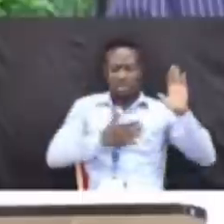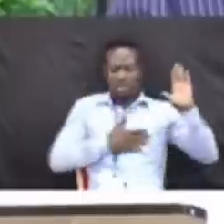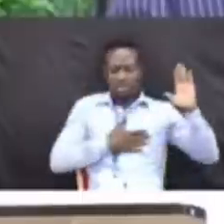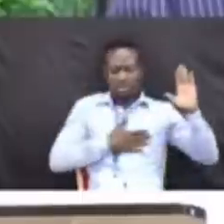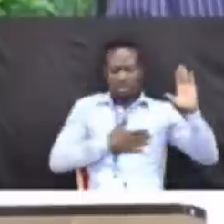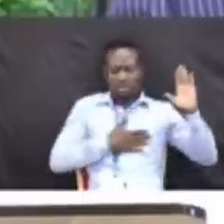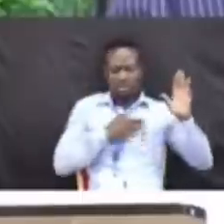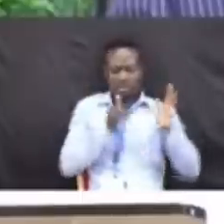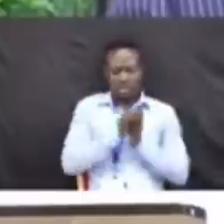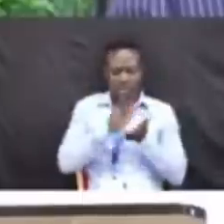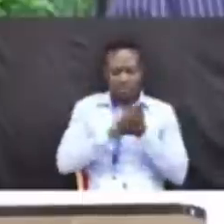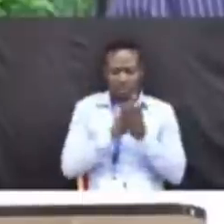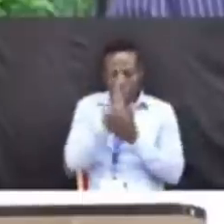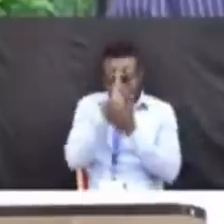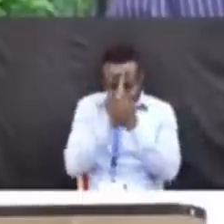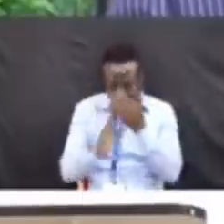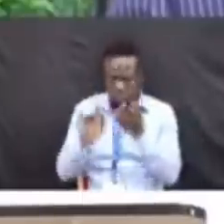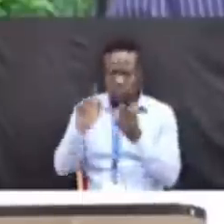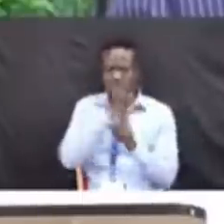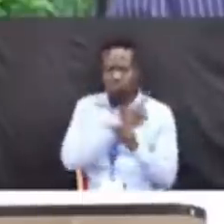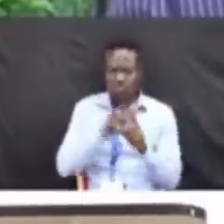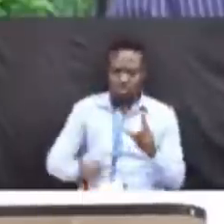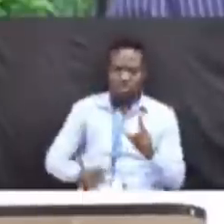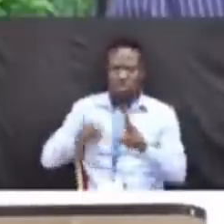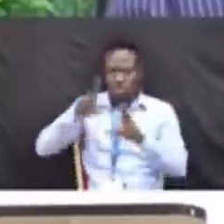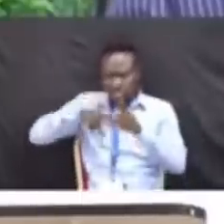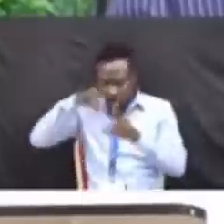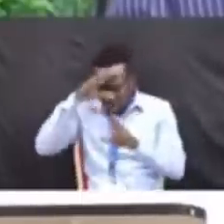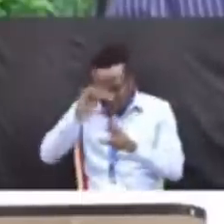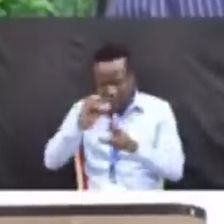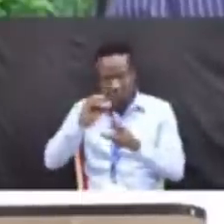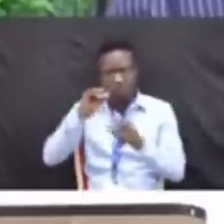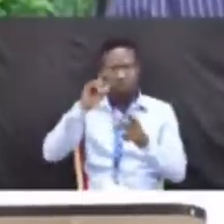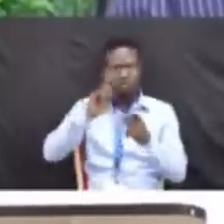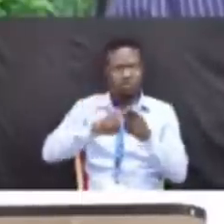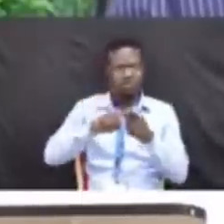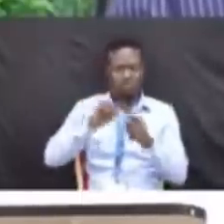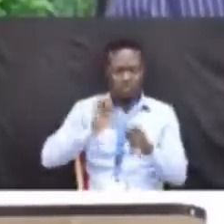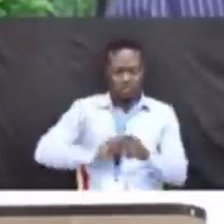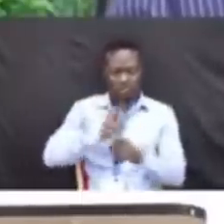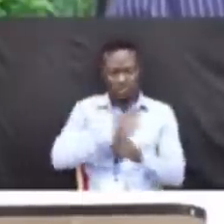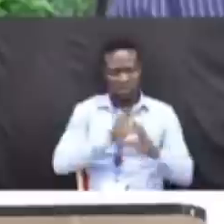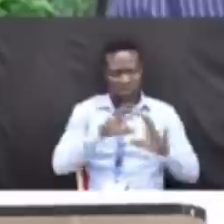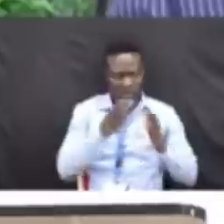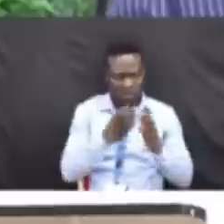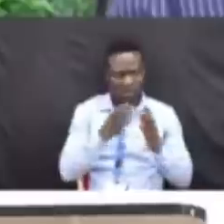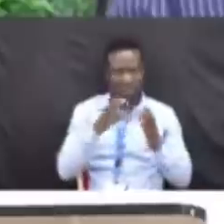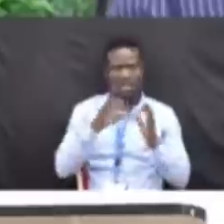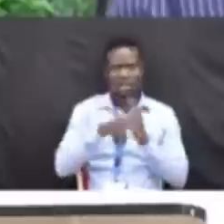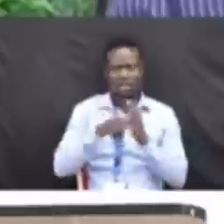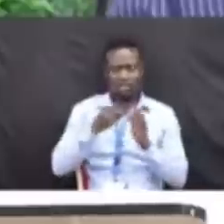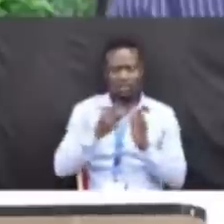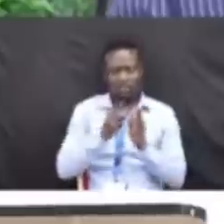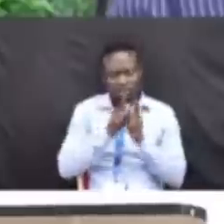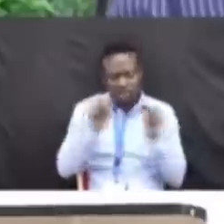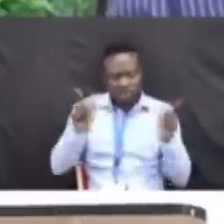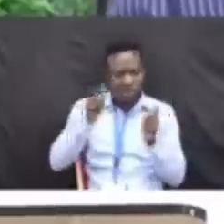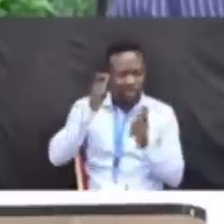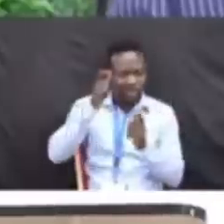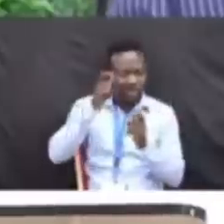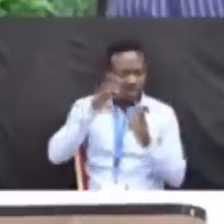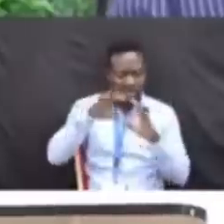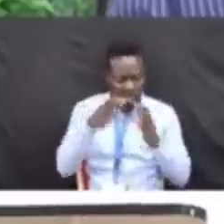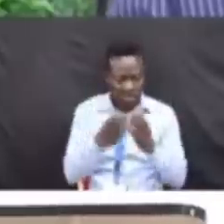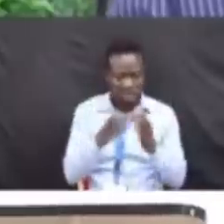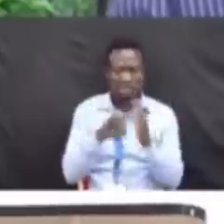to God, to be loyal to you, Chairman, to be loyal to the Executive and the General Councils, and indeed